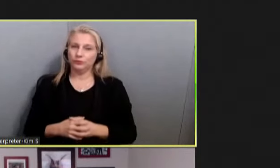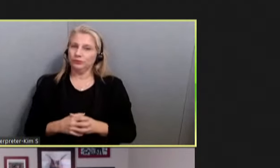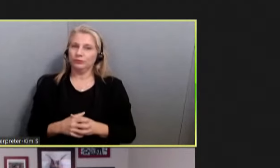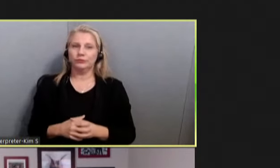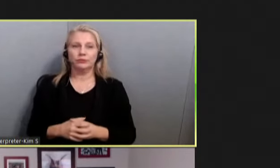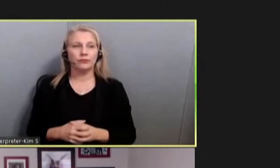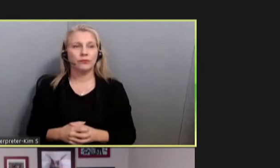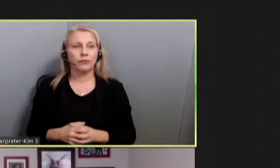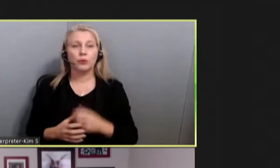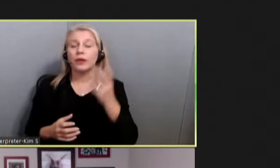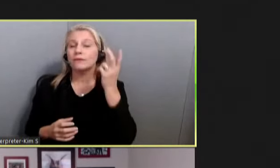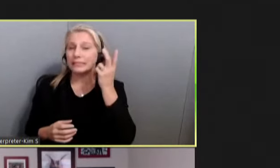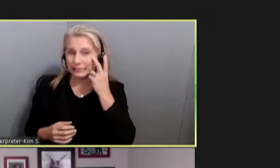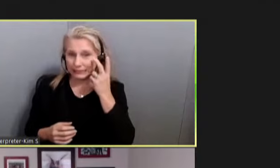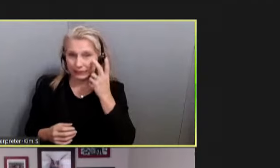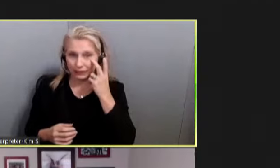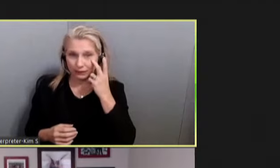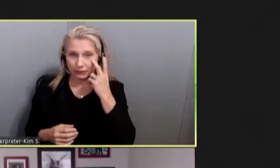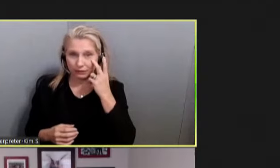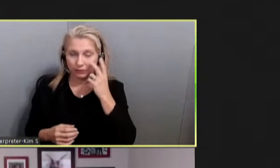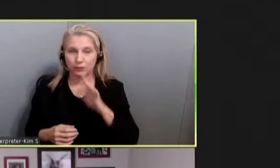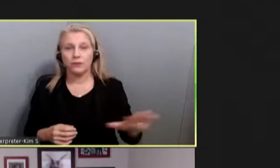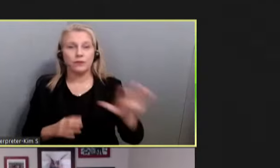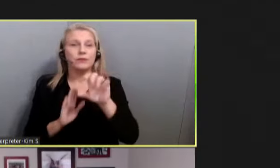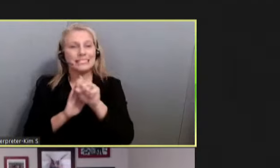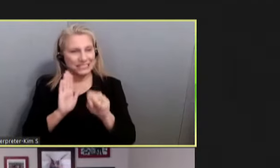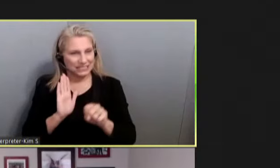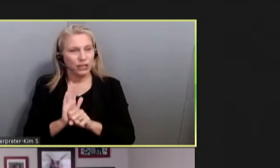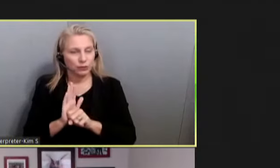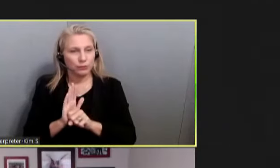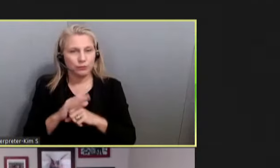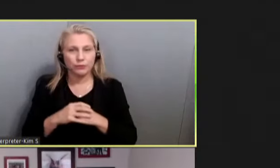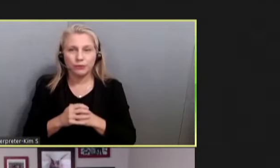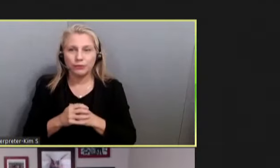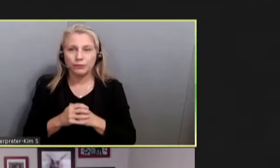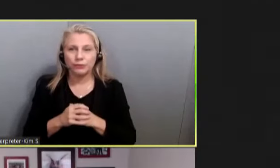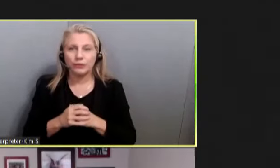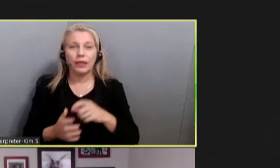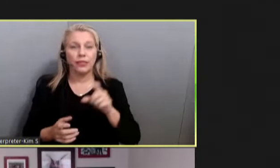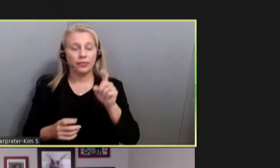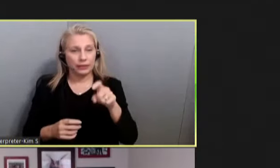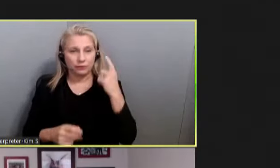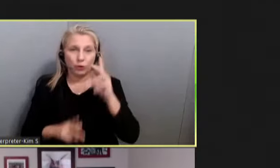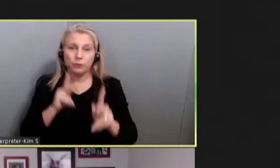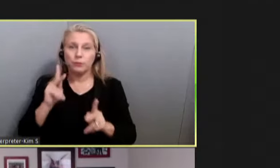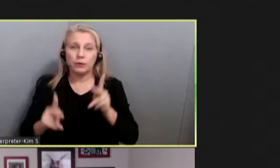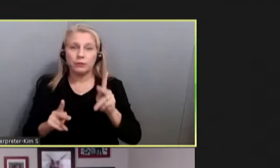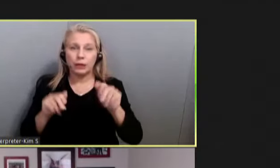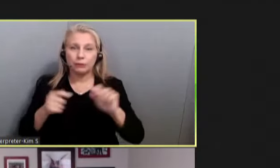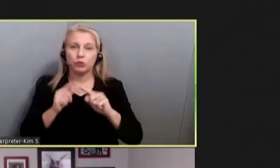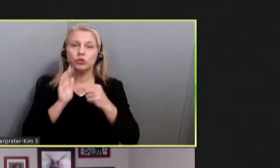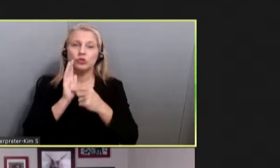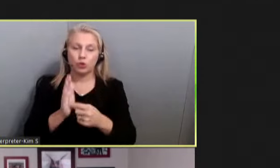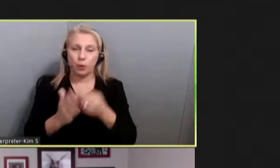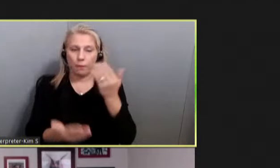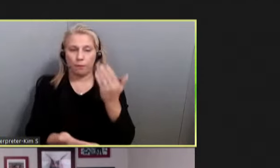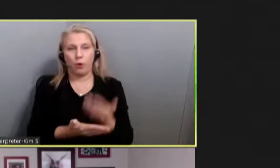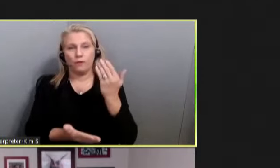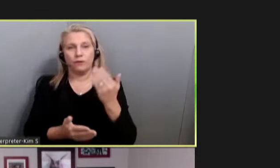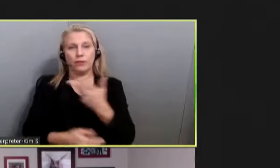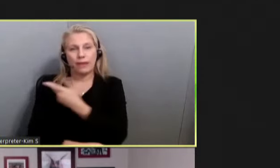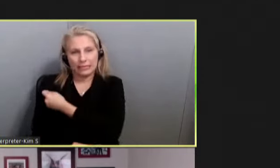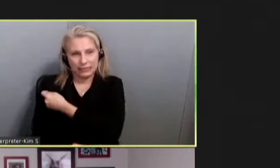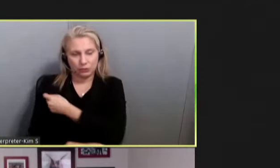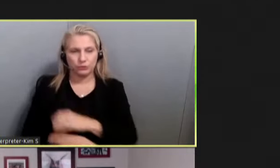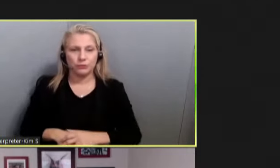What we have seen across our state is, the need for people to be able to show proof of vaccination.